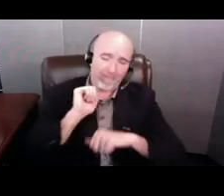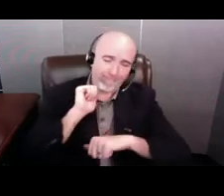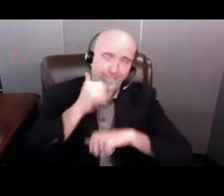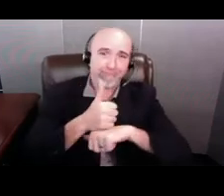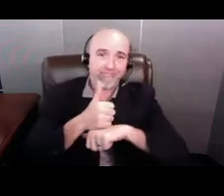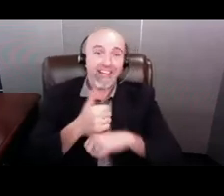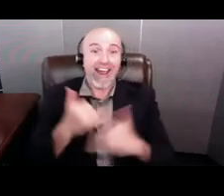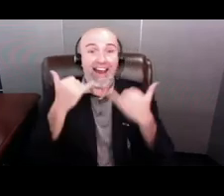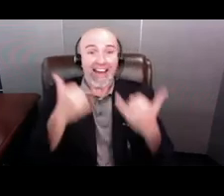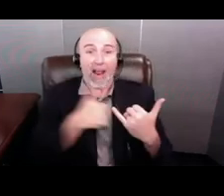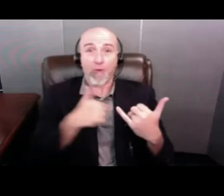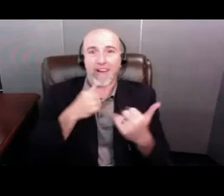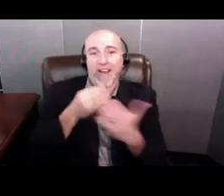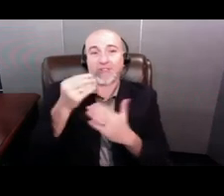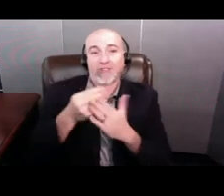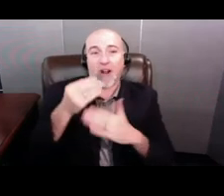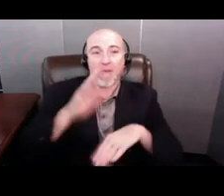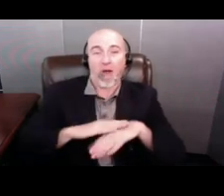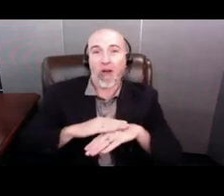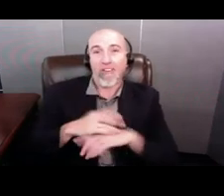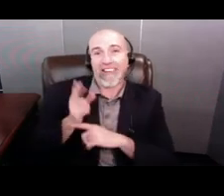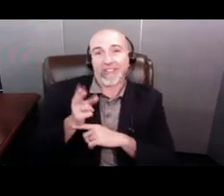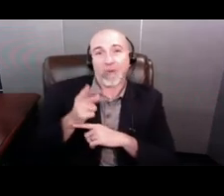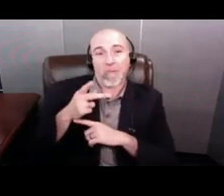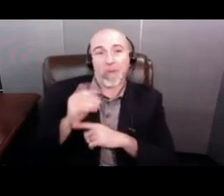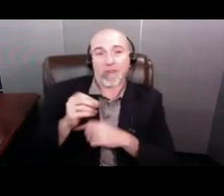Now we can shop on historic post